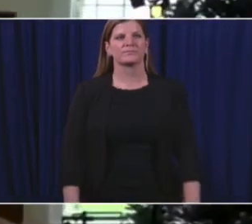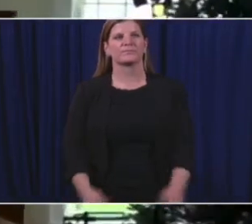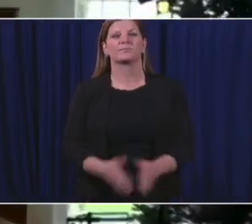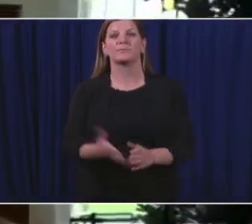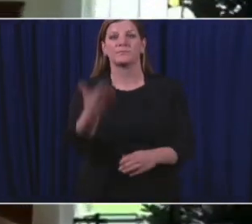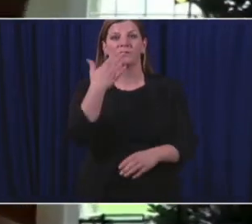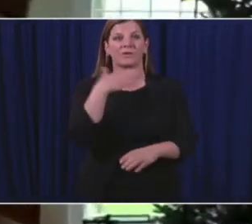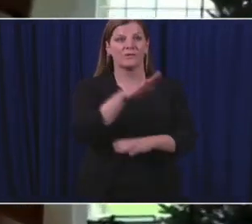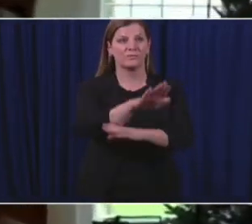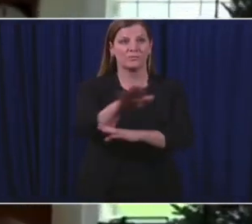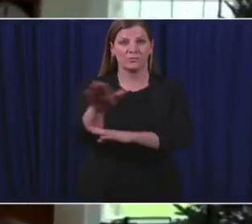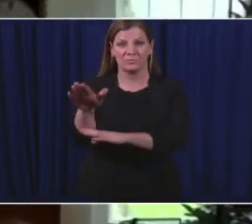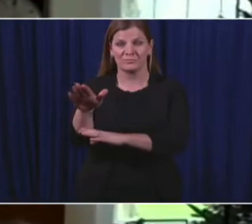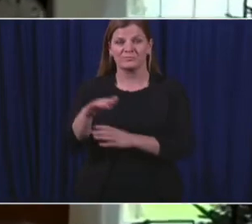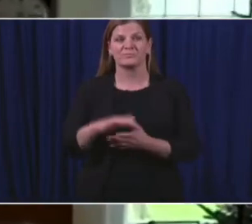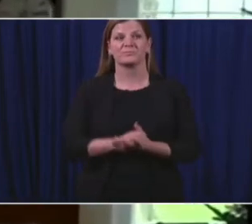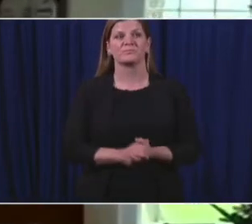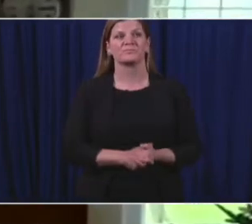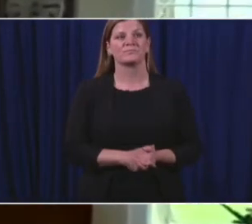Good afternoon.